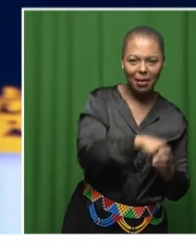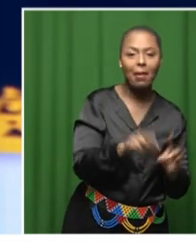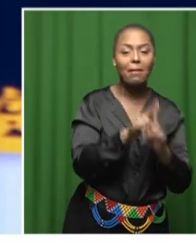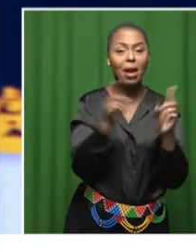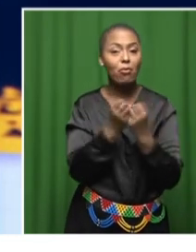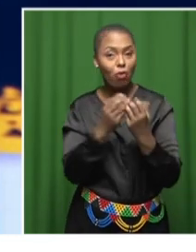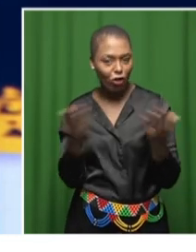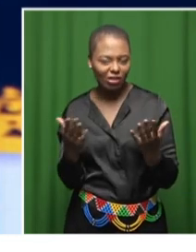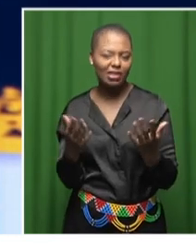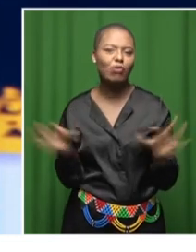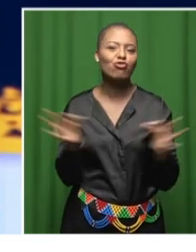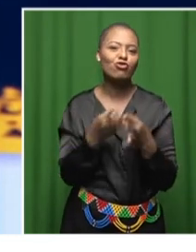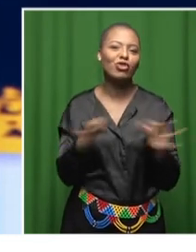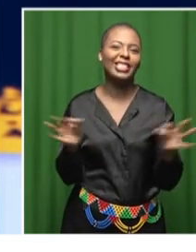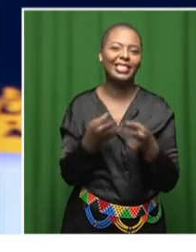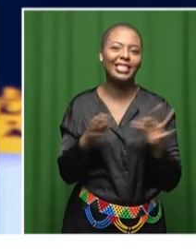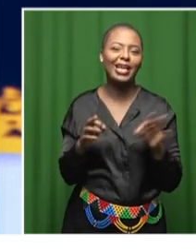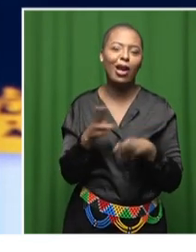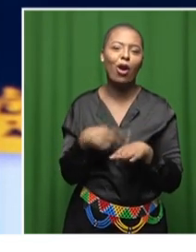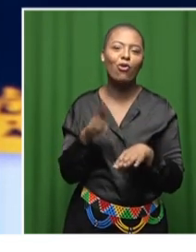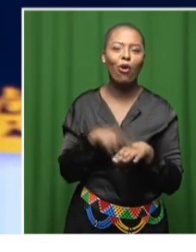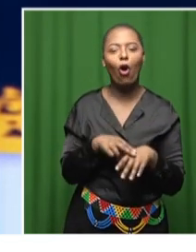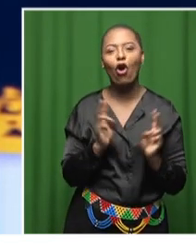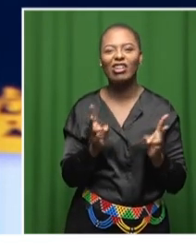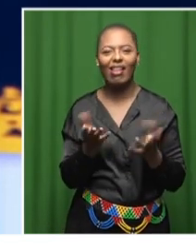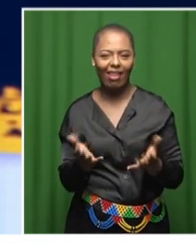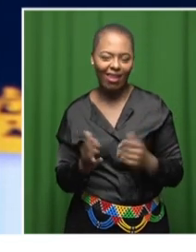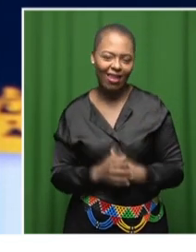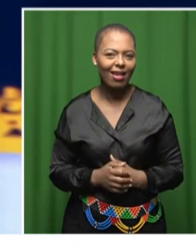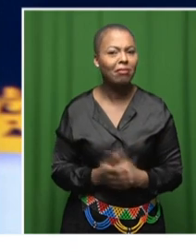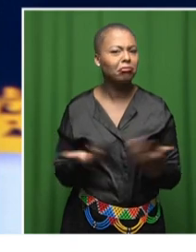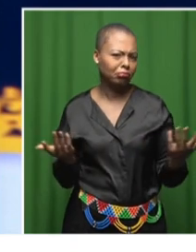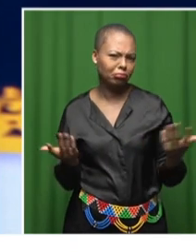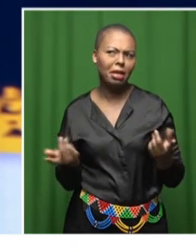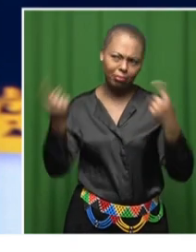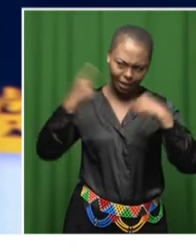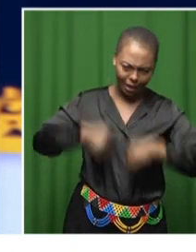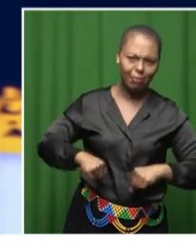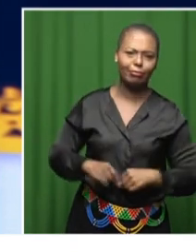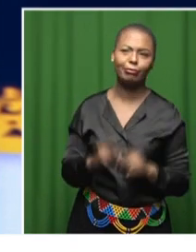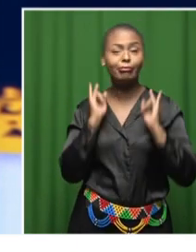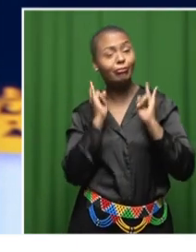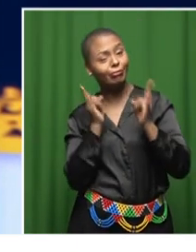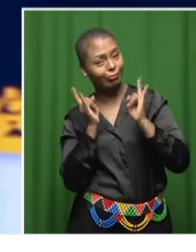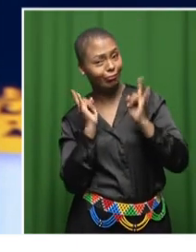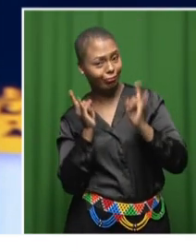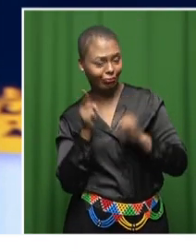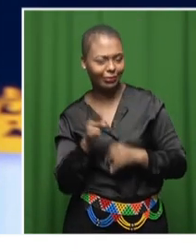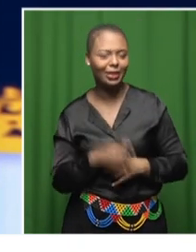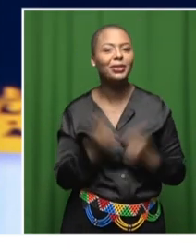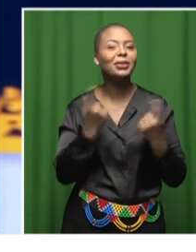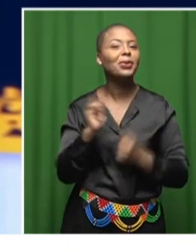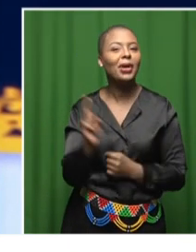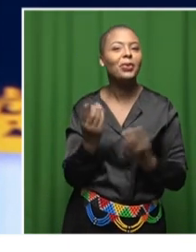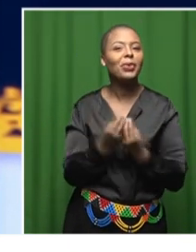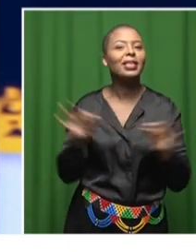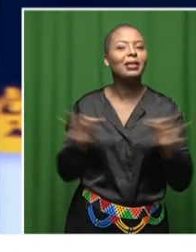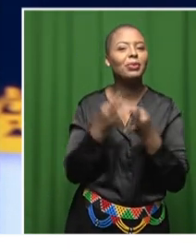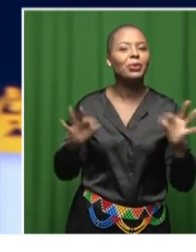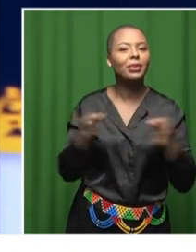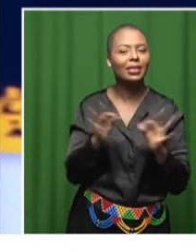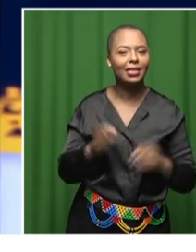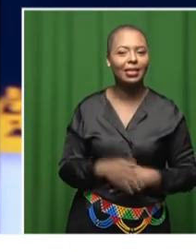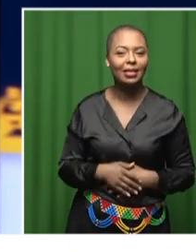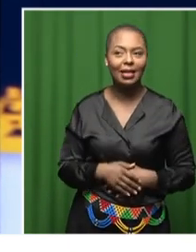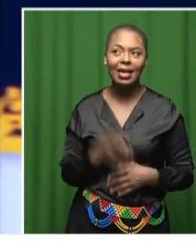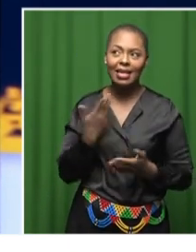original. And so you have to come and see what we have done with the music itself. The tunes are catchy, and